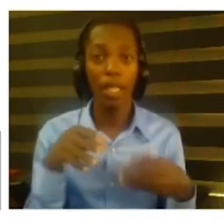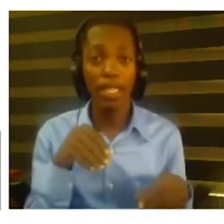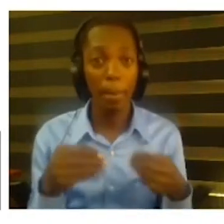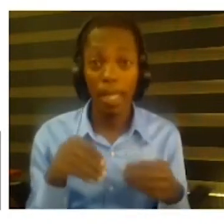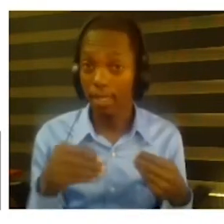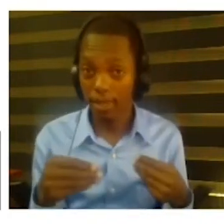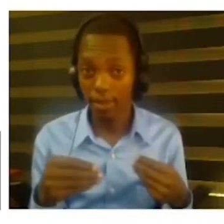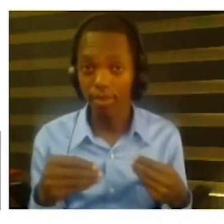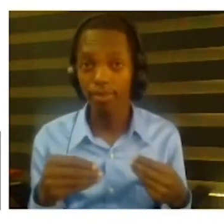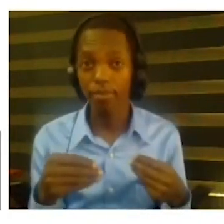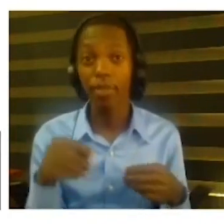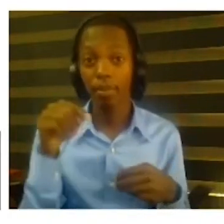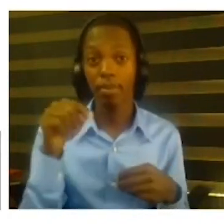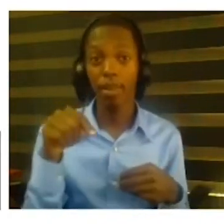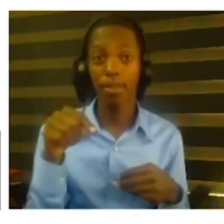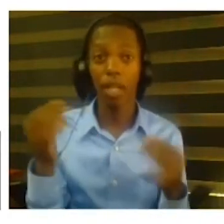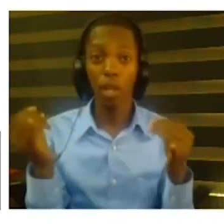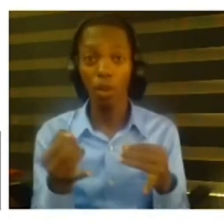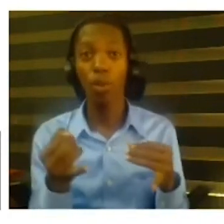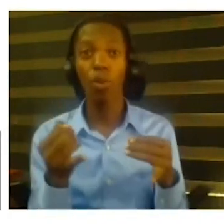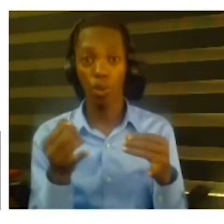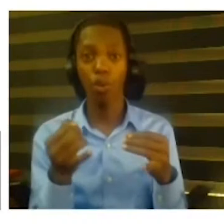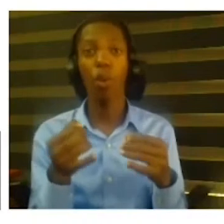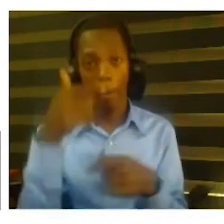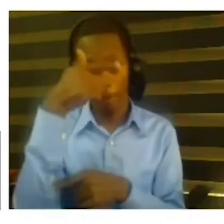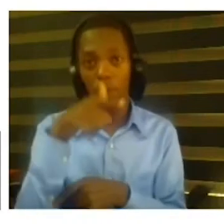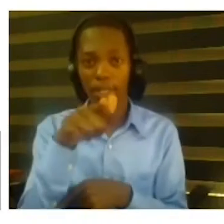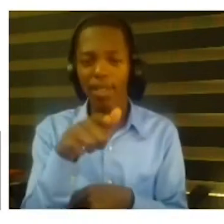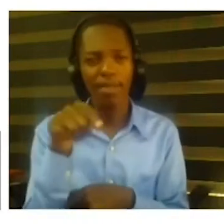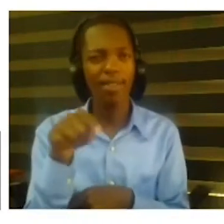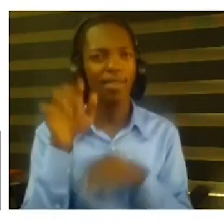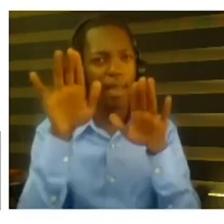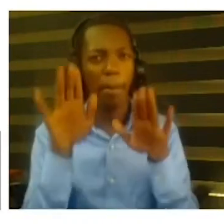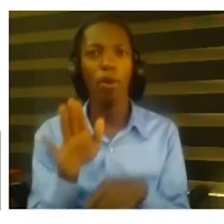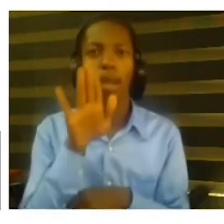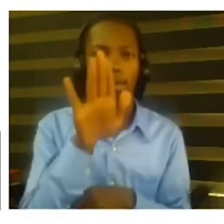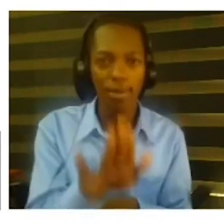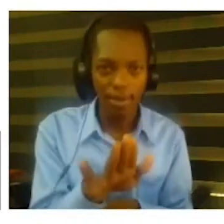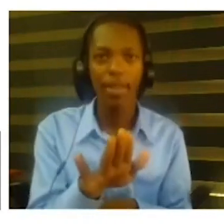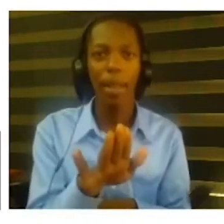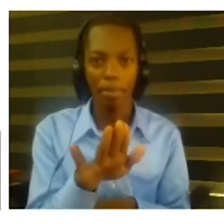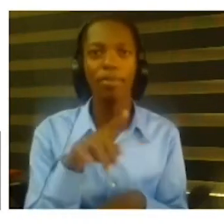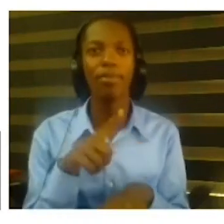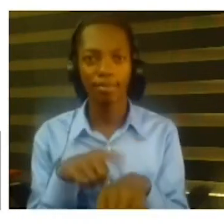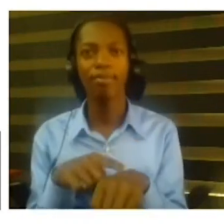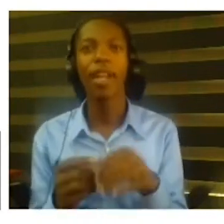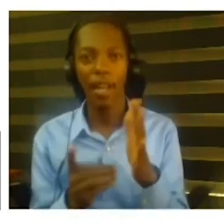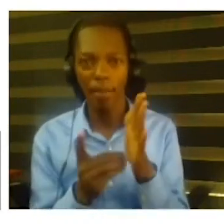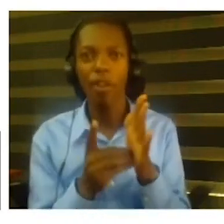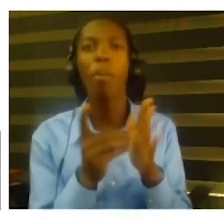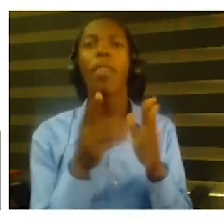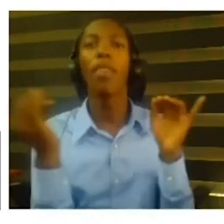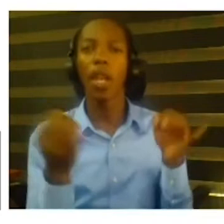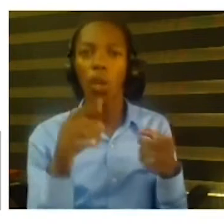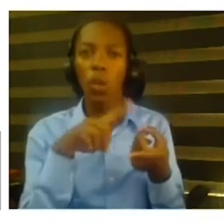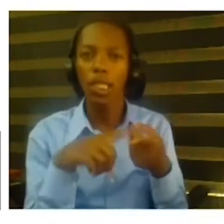disabilities. This new policy is a significant step in the development of new standards for